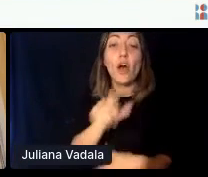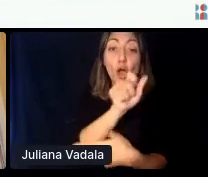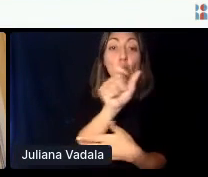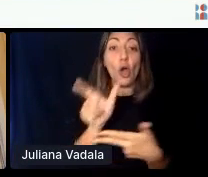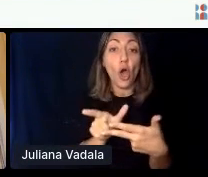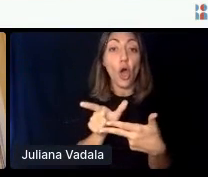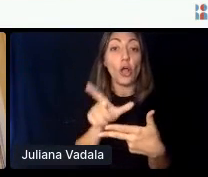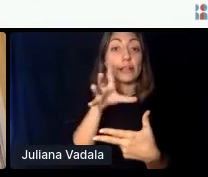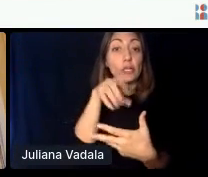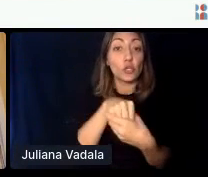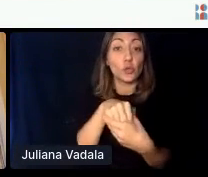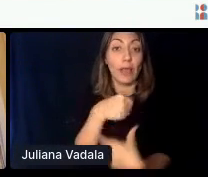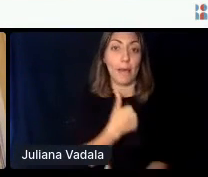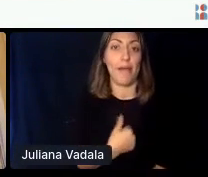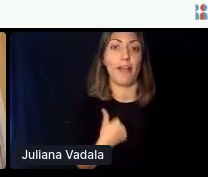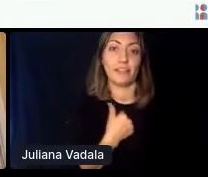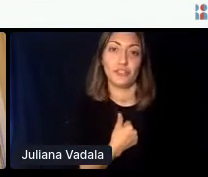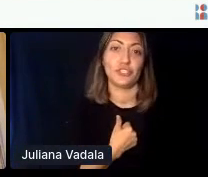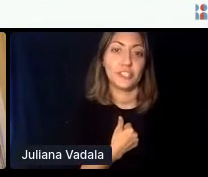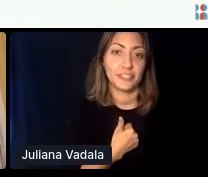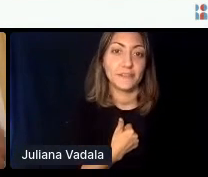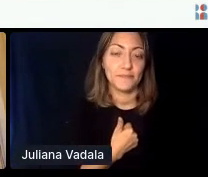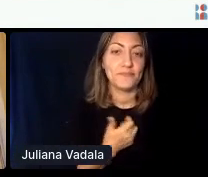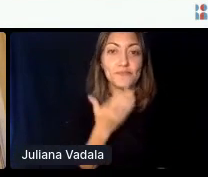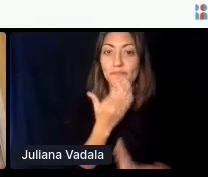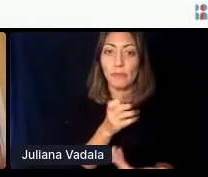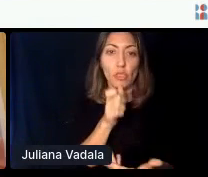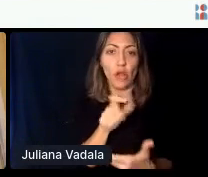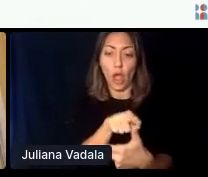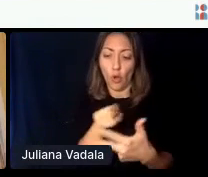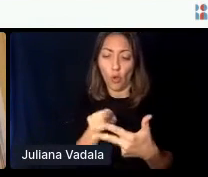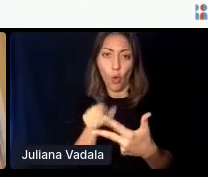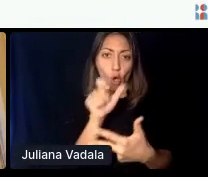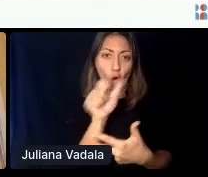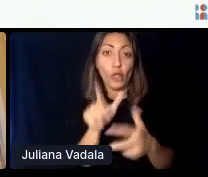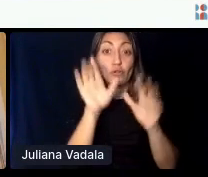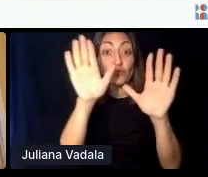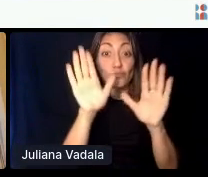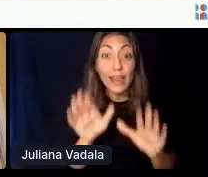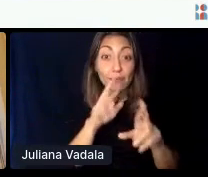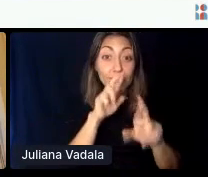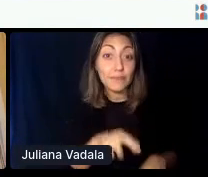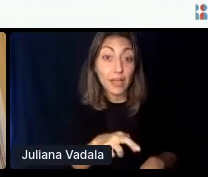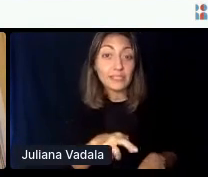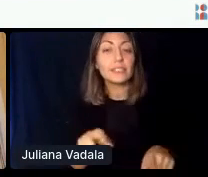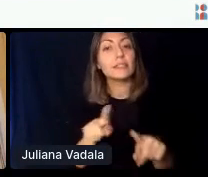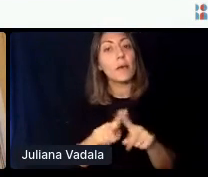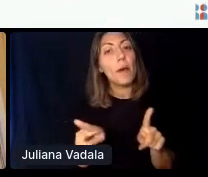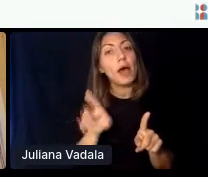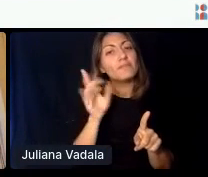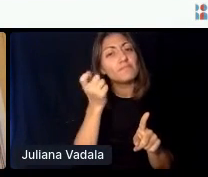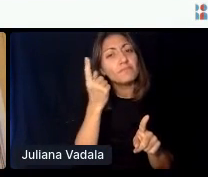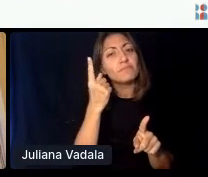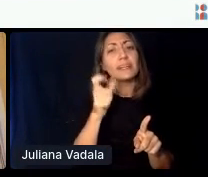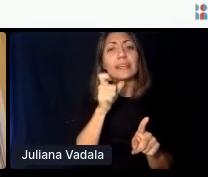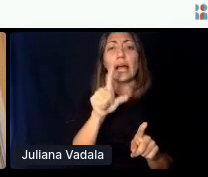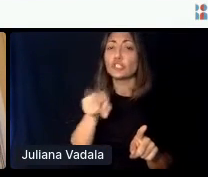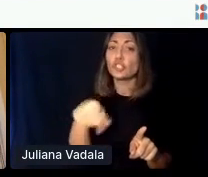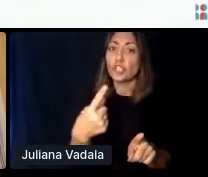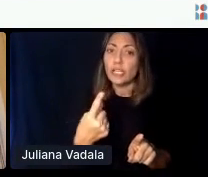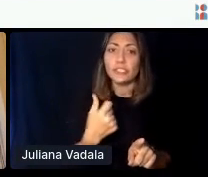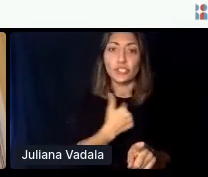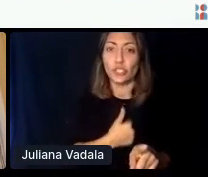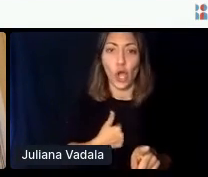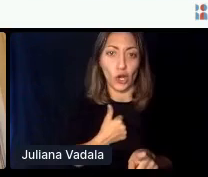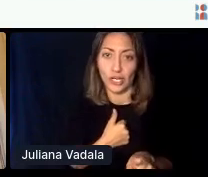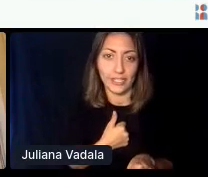not all great responses. So that's just one of those good reminders that simply saying I'm sorry doesn't always help. You want to find the right amount of sorry or the right other